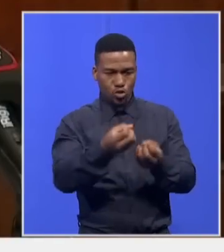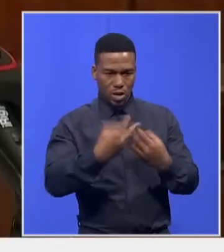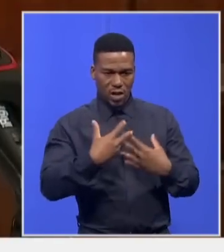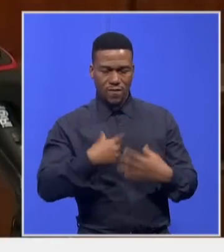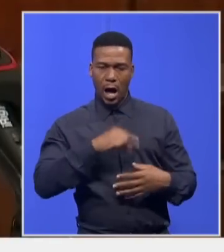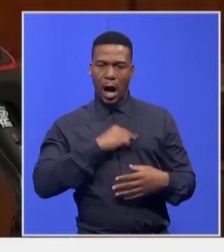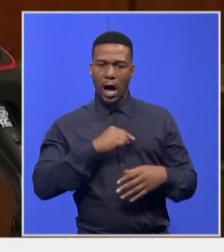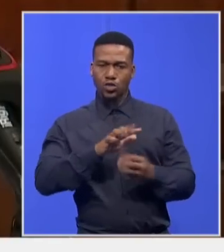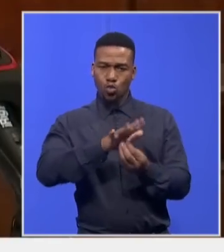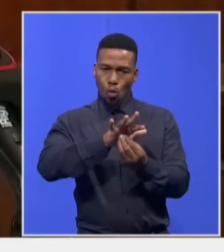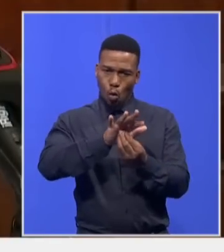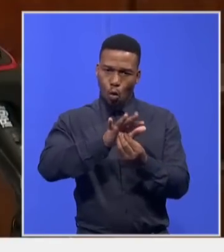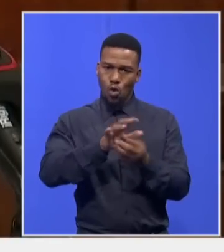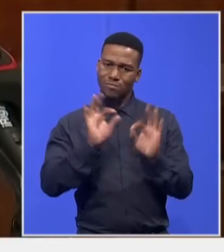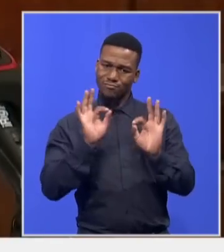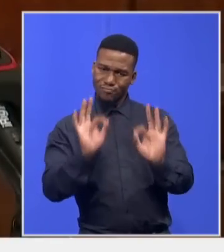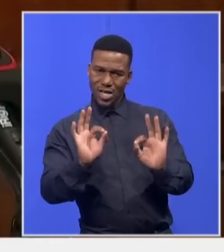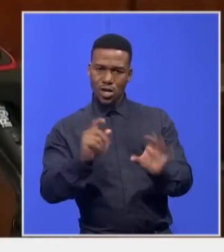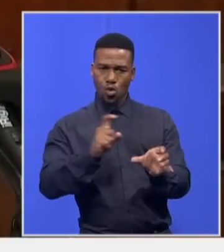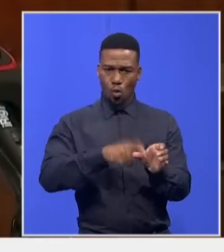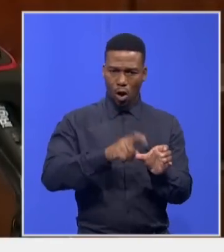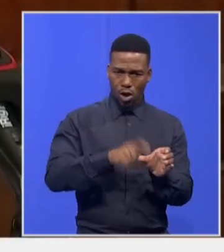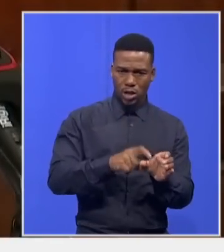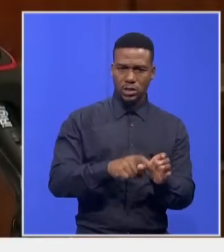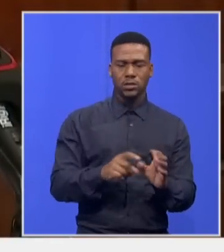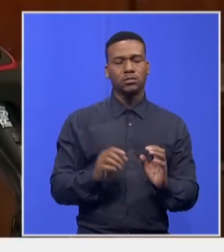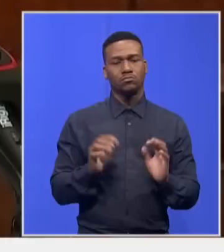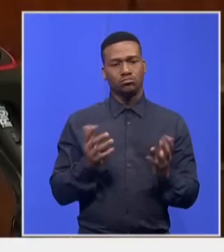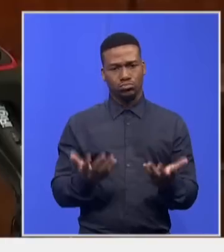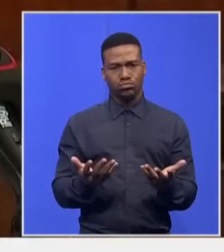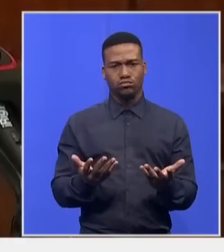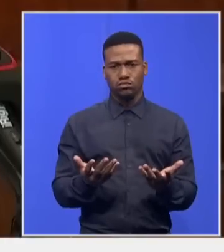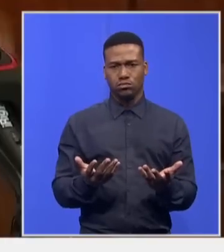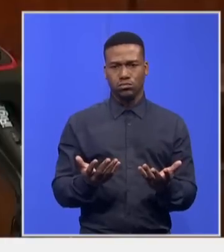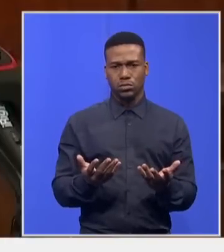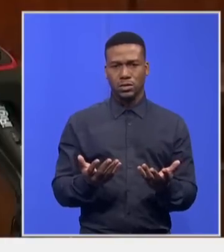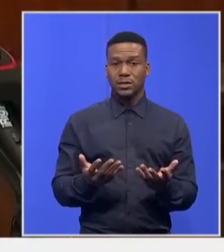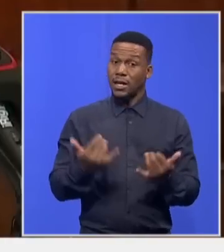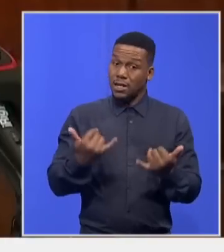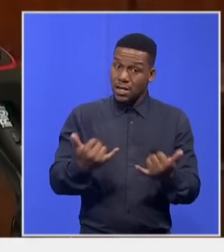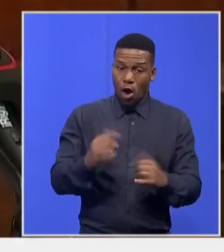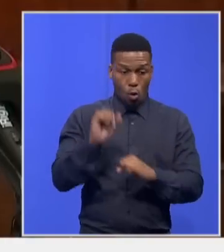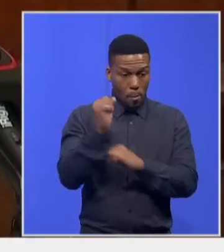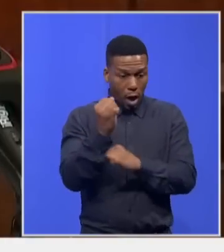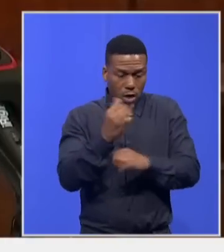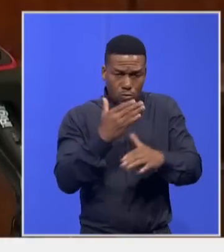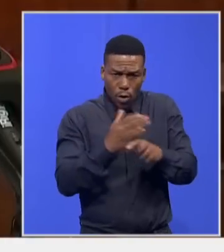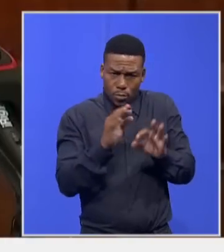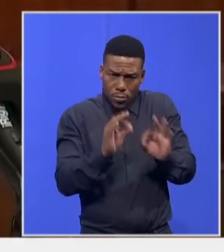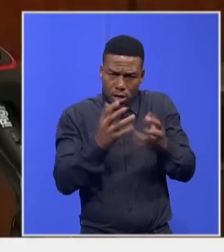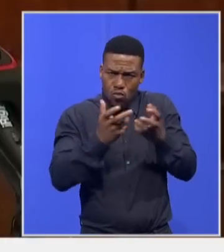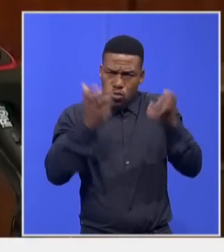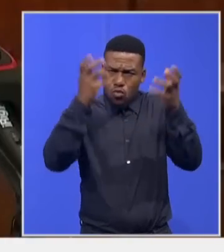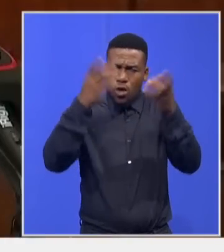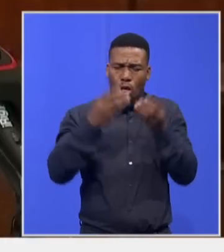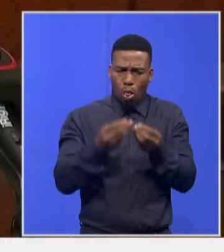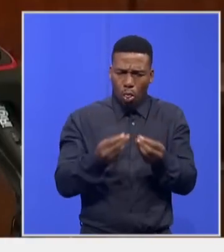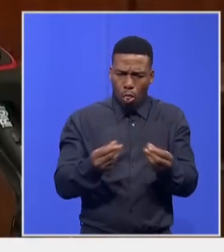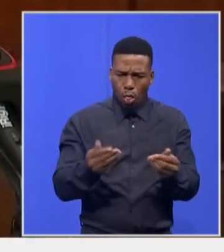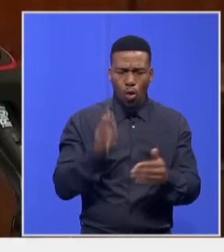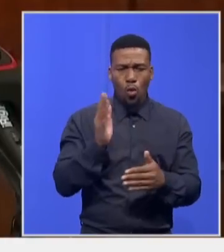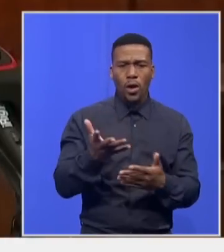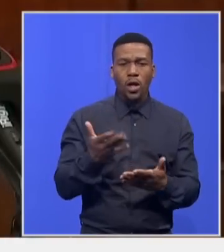coal, right calorific value, burn rate, and therefore the efficiency of the plant and the reduction of the emission. It's possible if we make